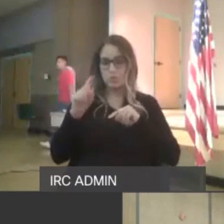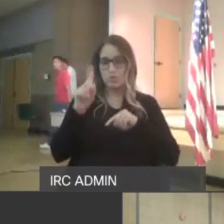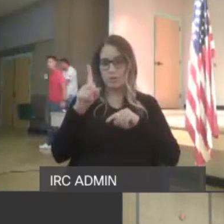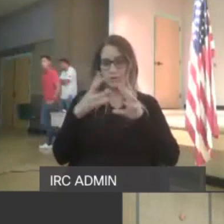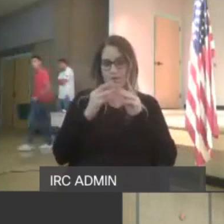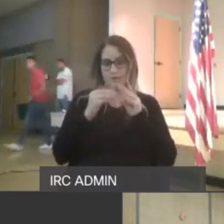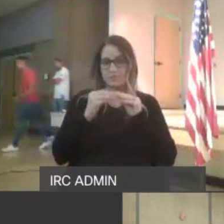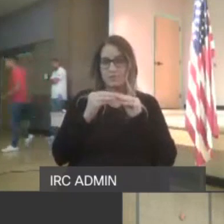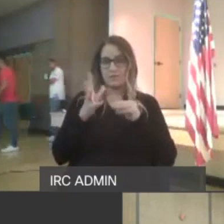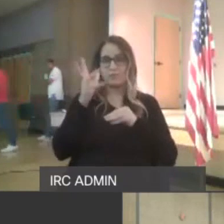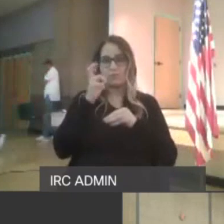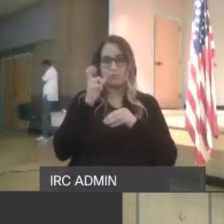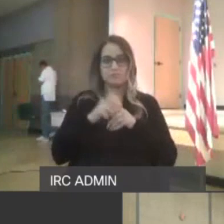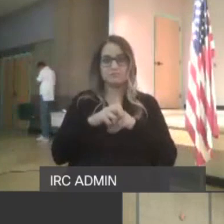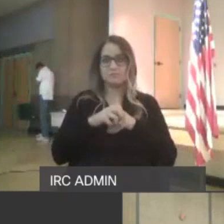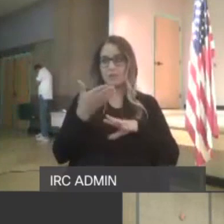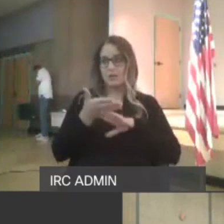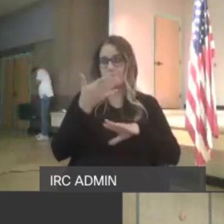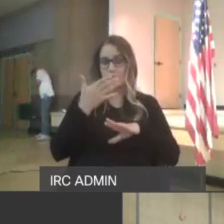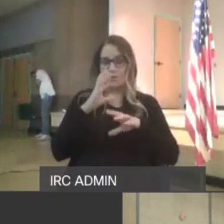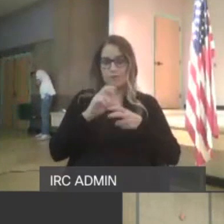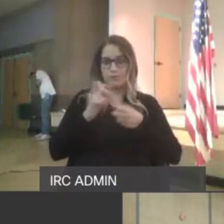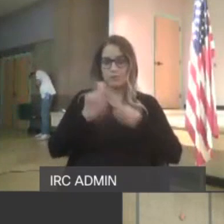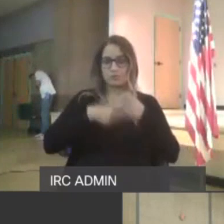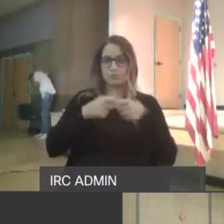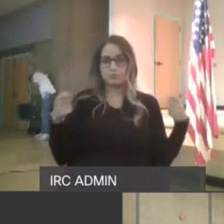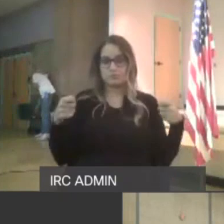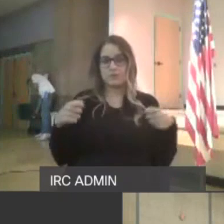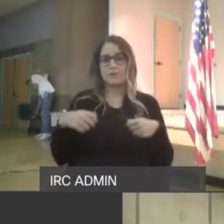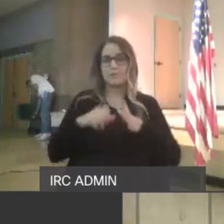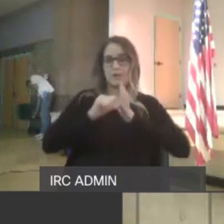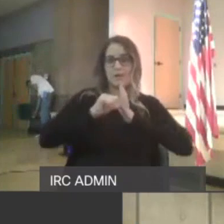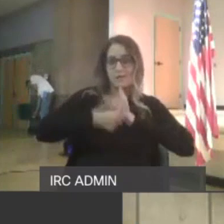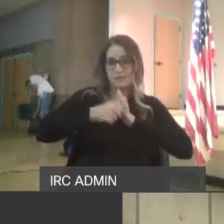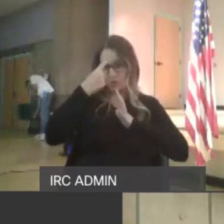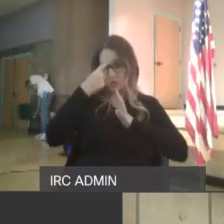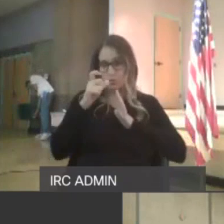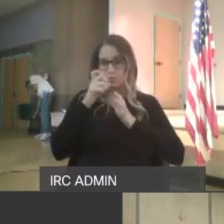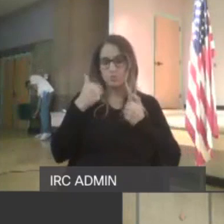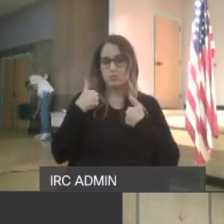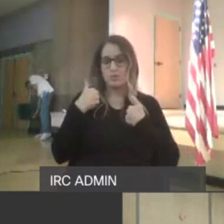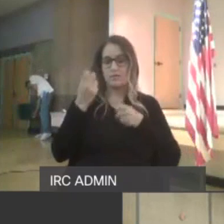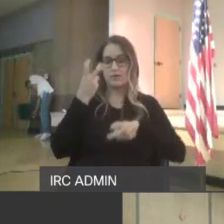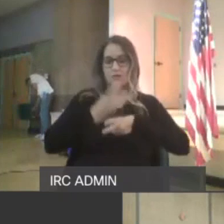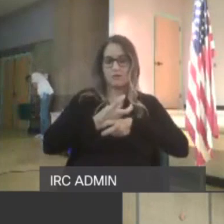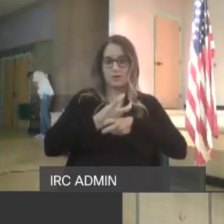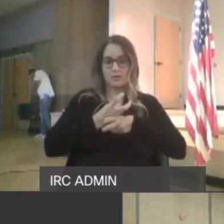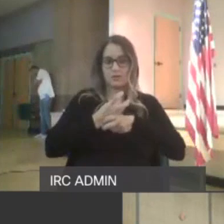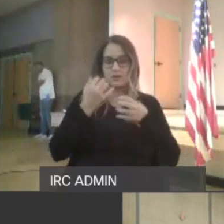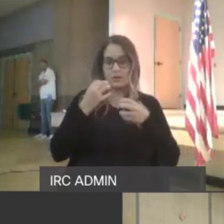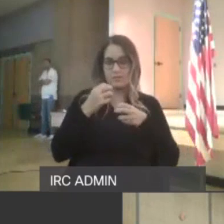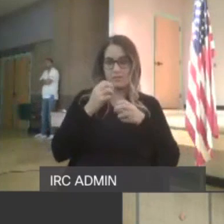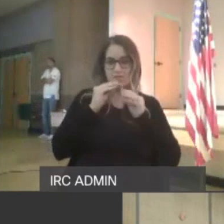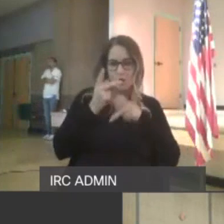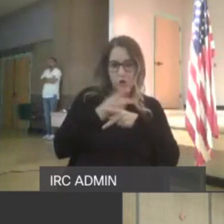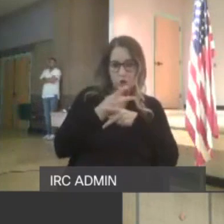to attend one of these meetings to be heard. And before we adjourn, let me emphasize for those who are having